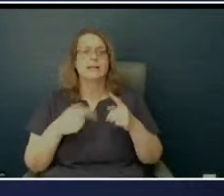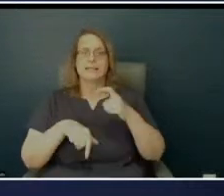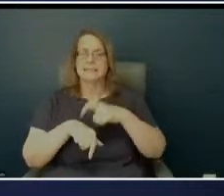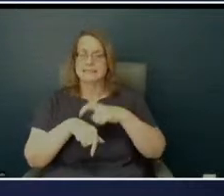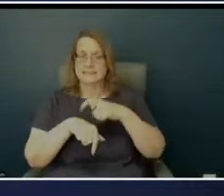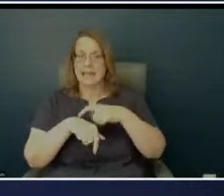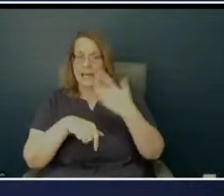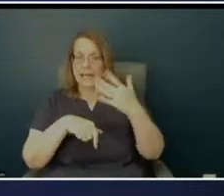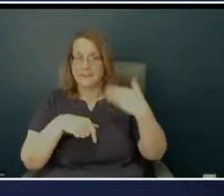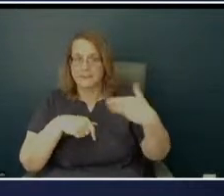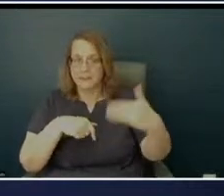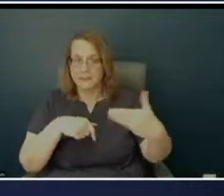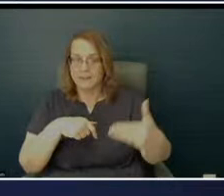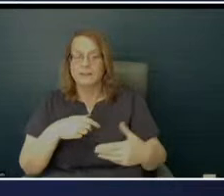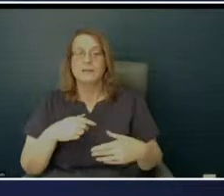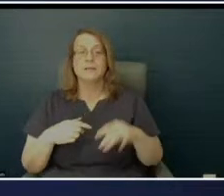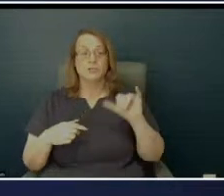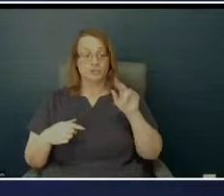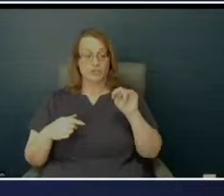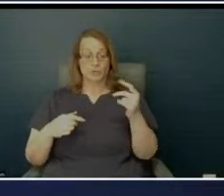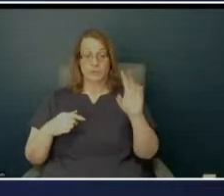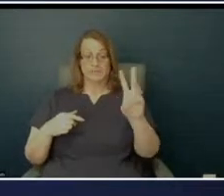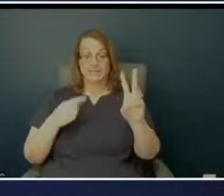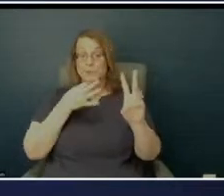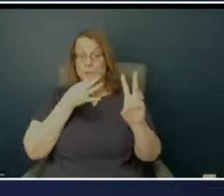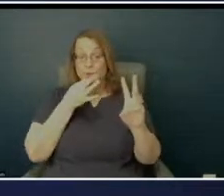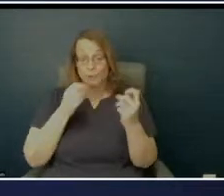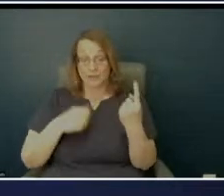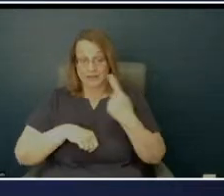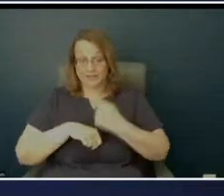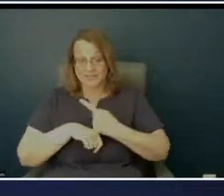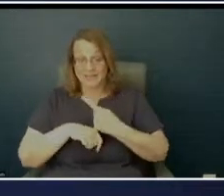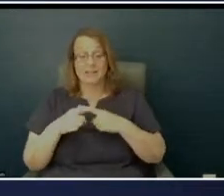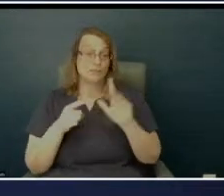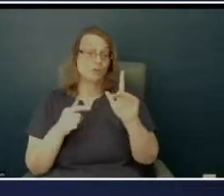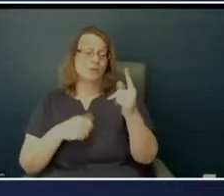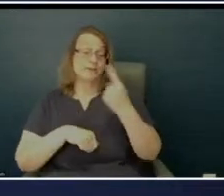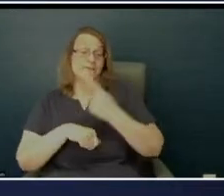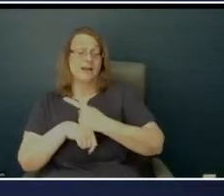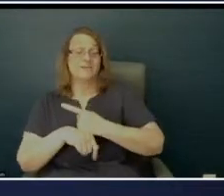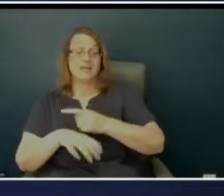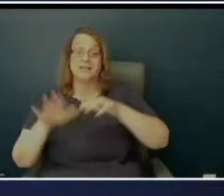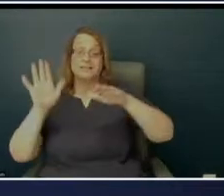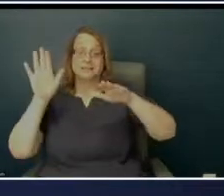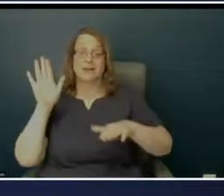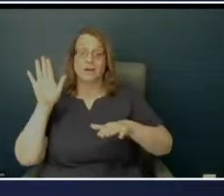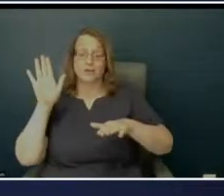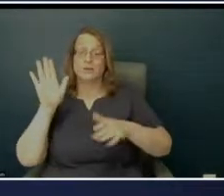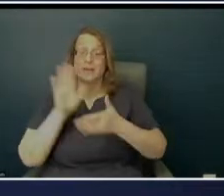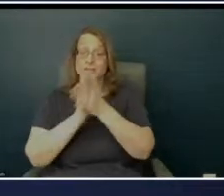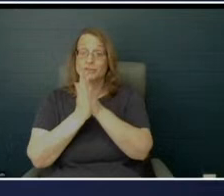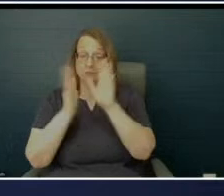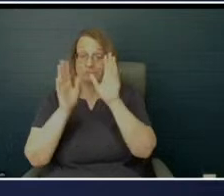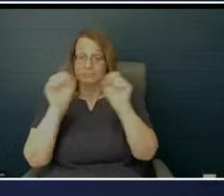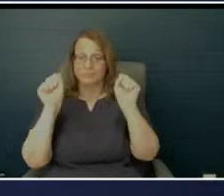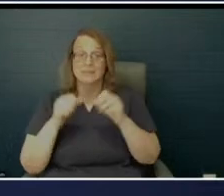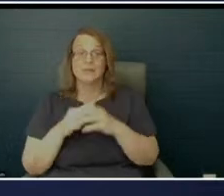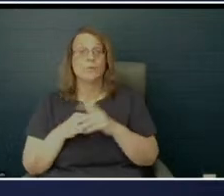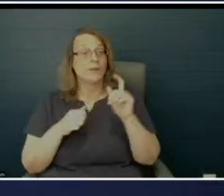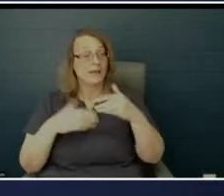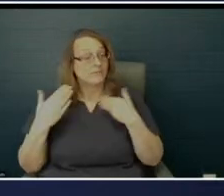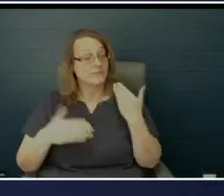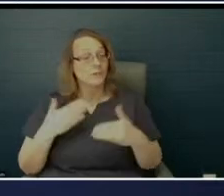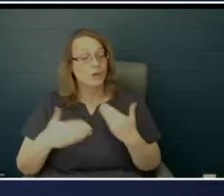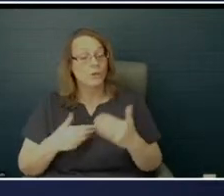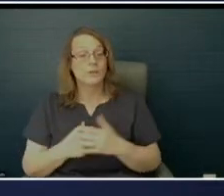11 days to January 6th and 25 days to inauguration. We've got to get going. Representative Perry followed up